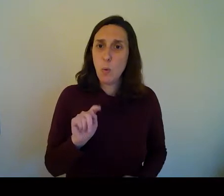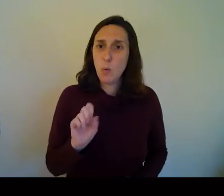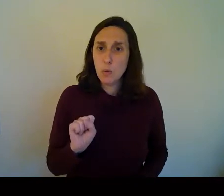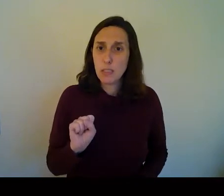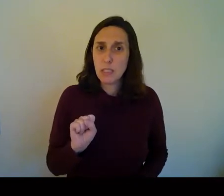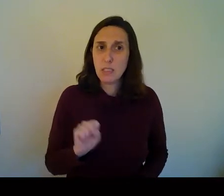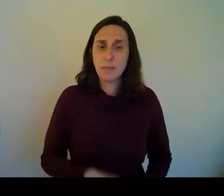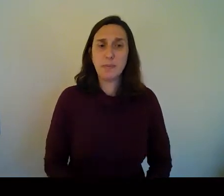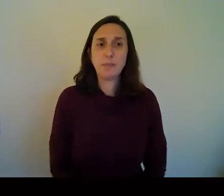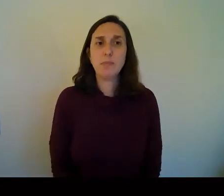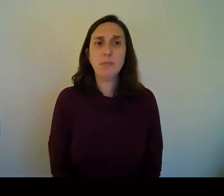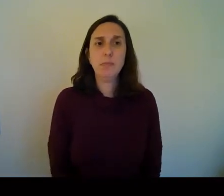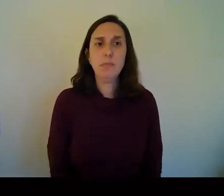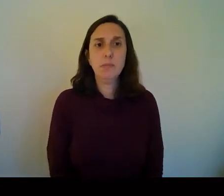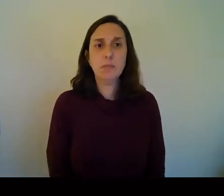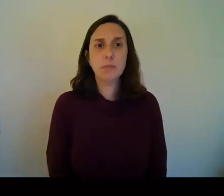what do I have? I have